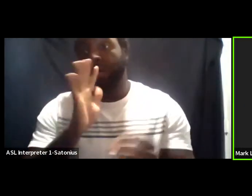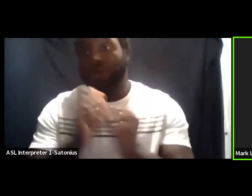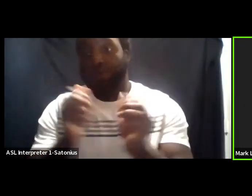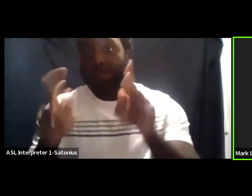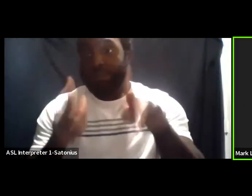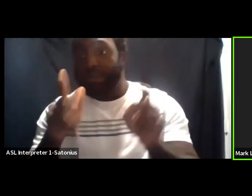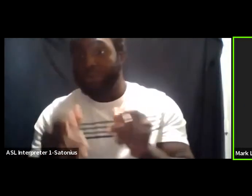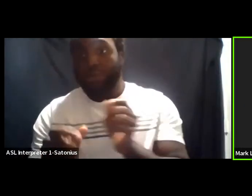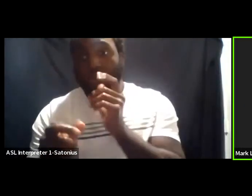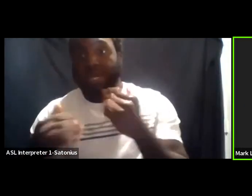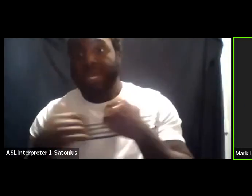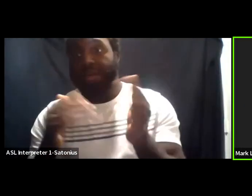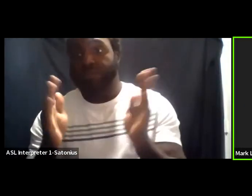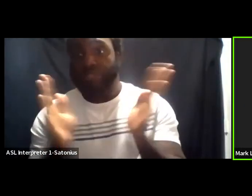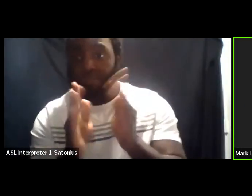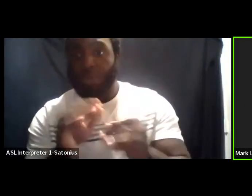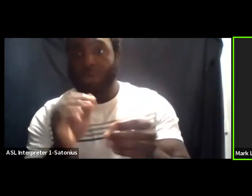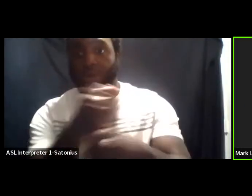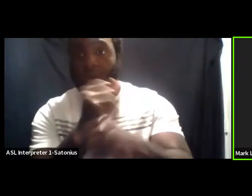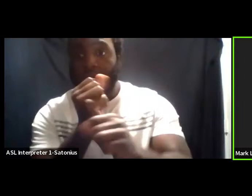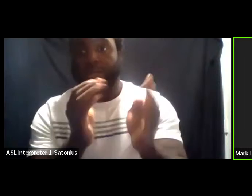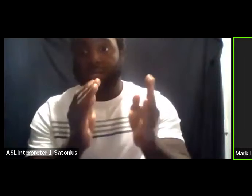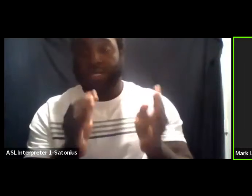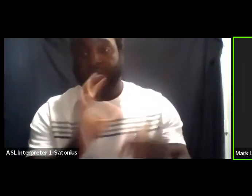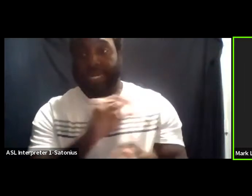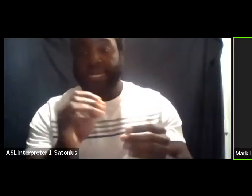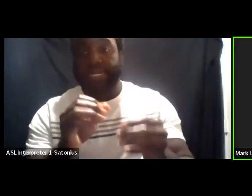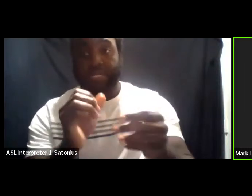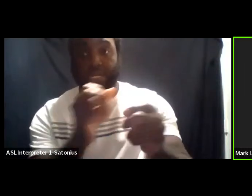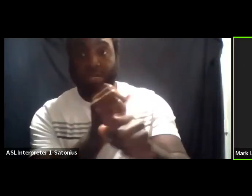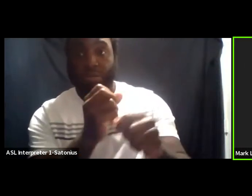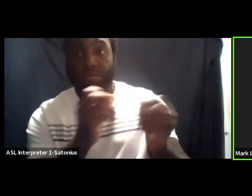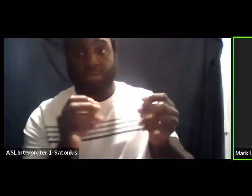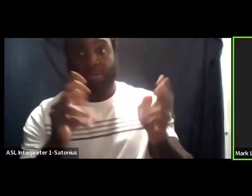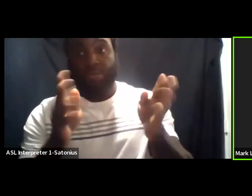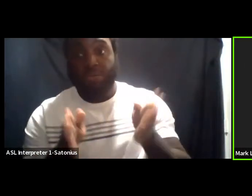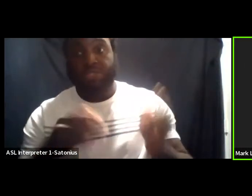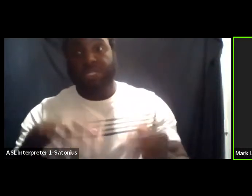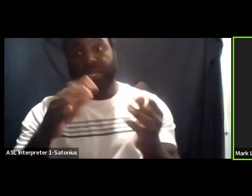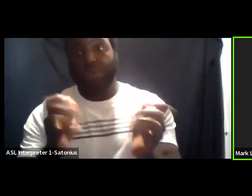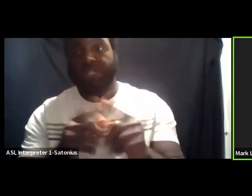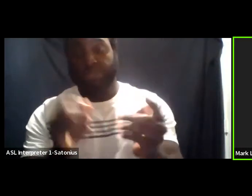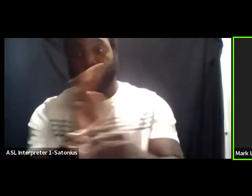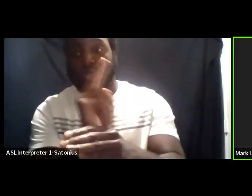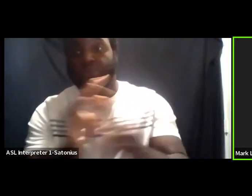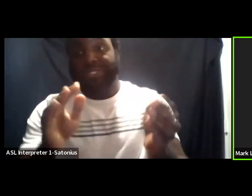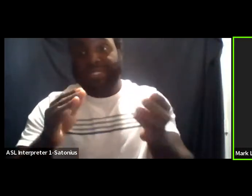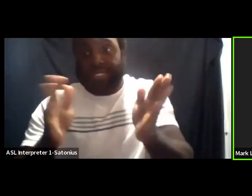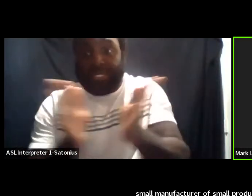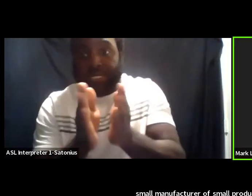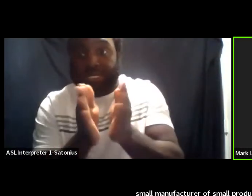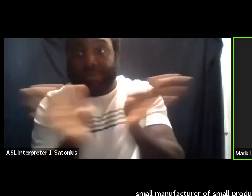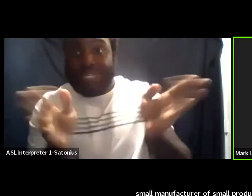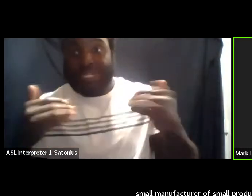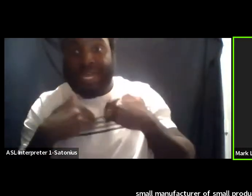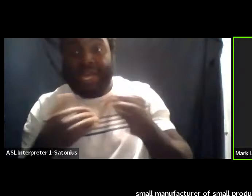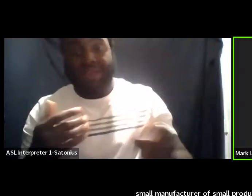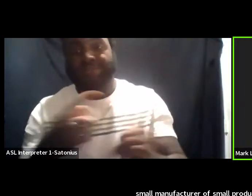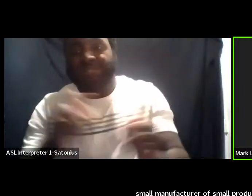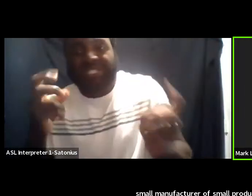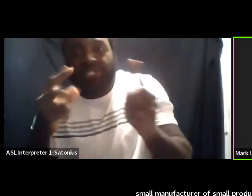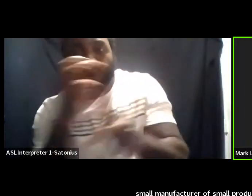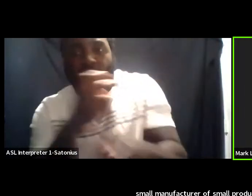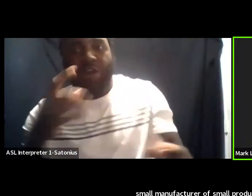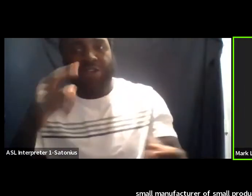have small manufacturers, small producers. They want to repurpose existing space, and it's just too hard. We should smooth the